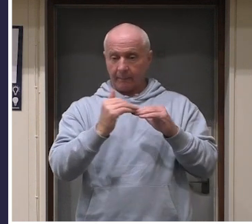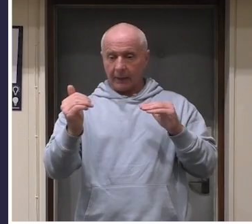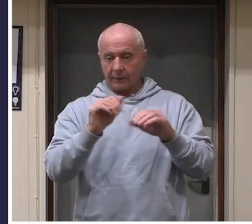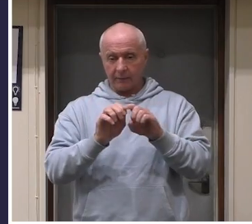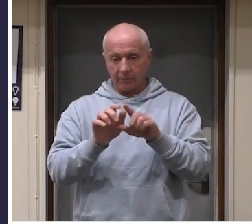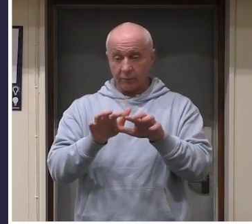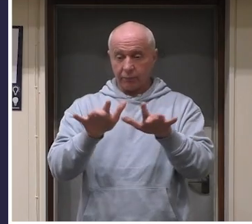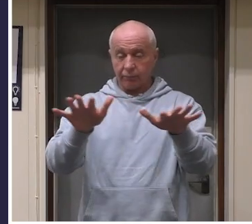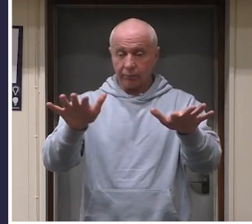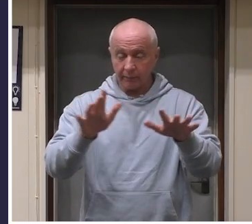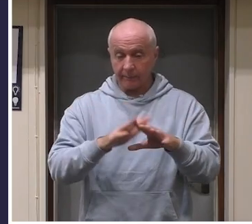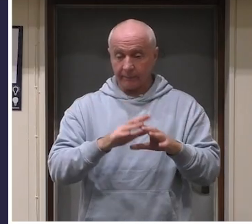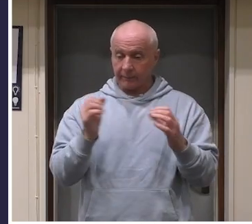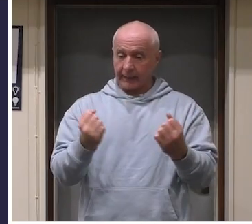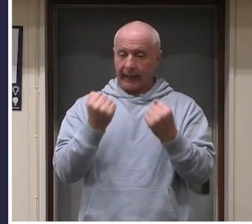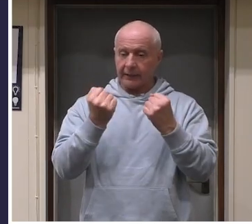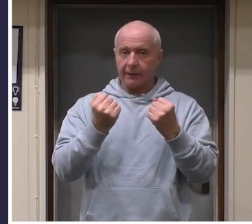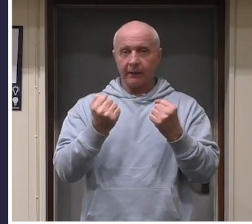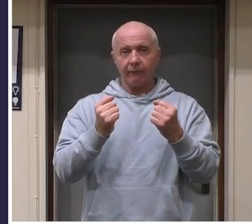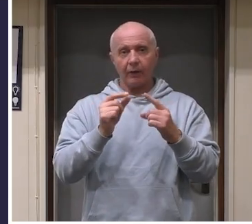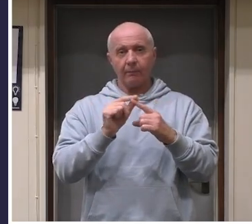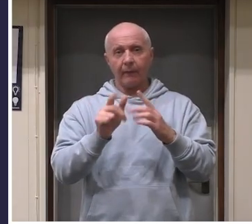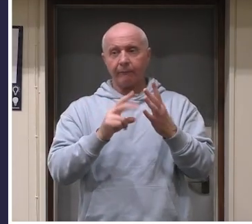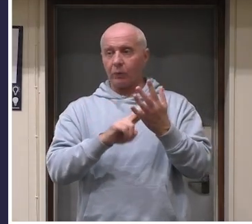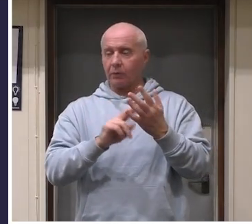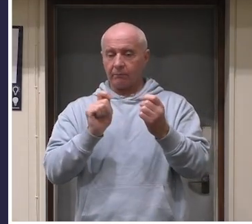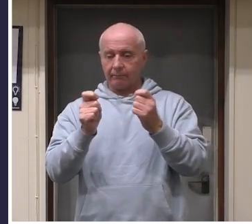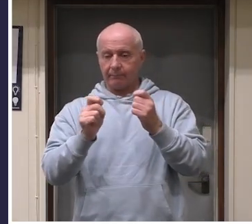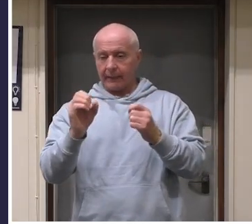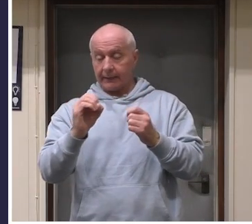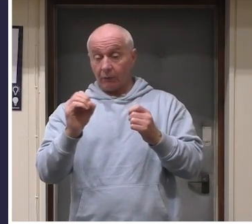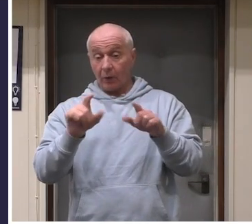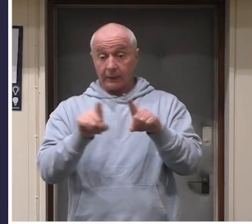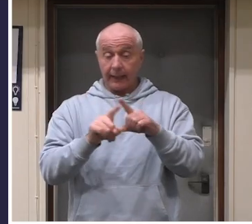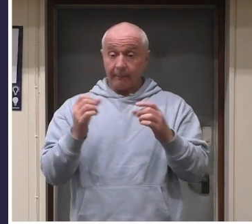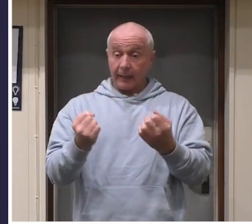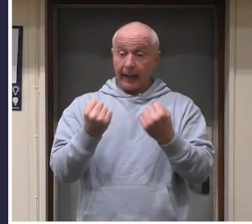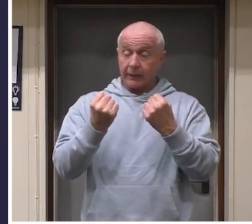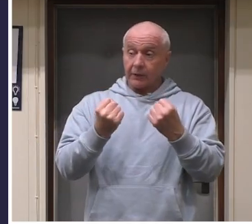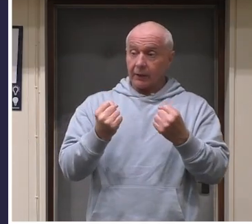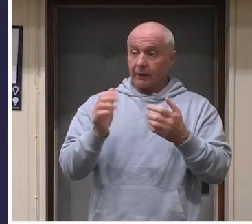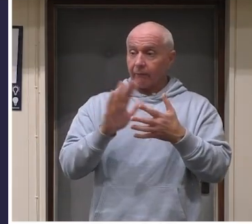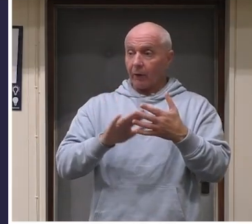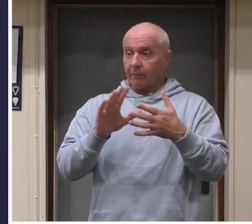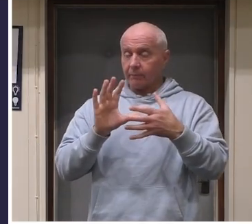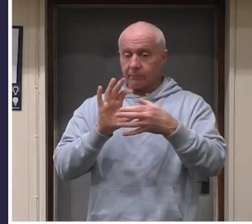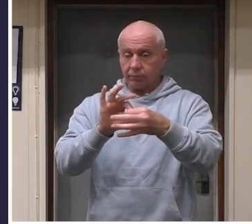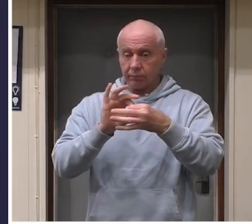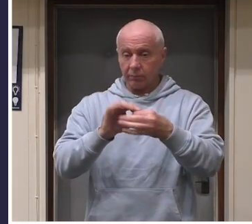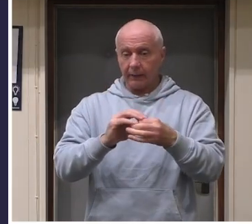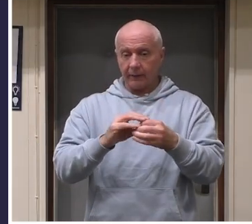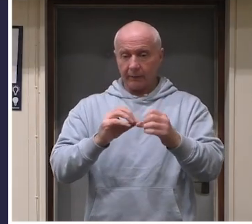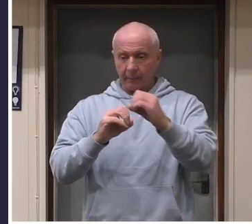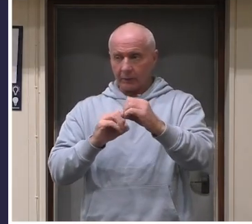which the energy of the photon changed by 0 in frequency, meaning it has the same energy after the interaction with the particle as before